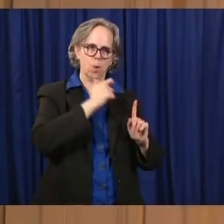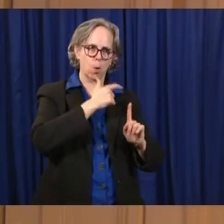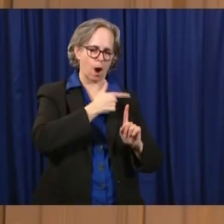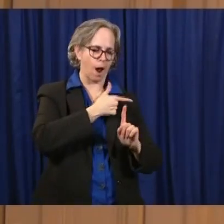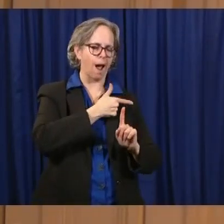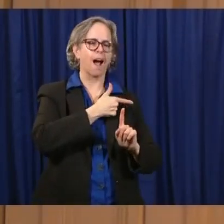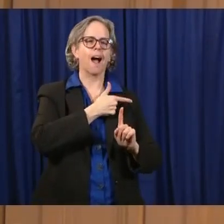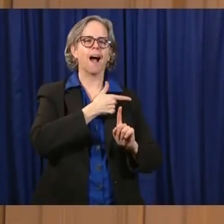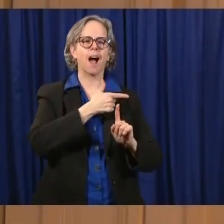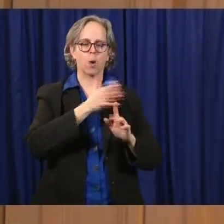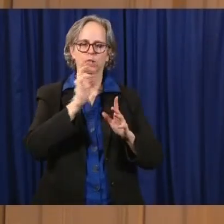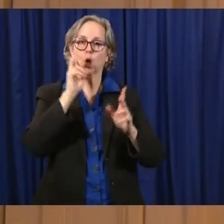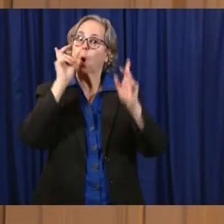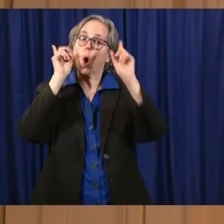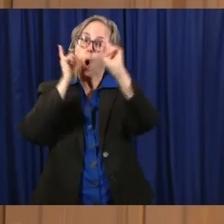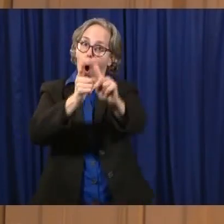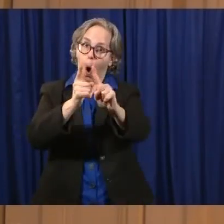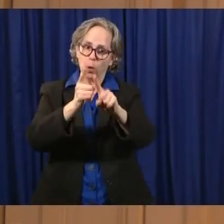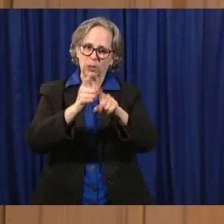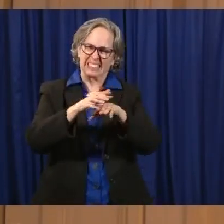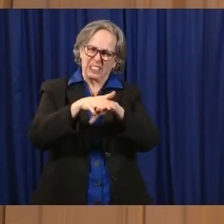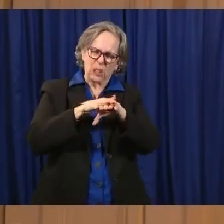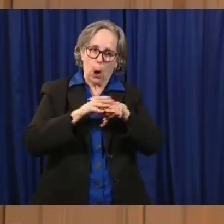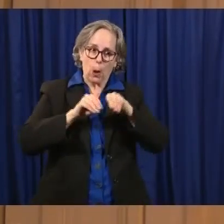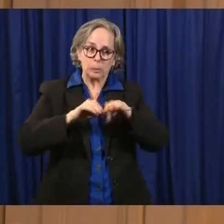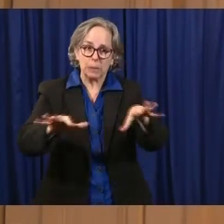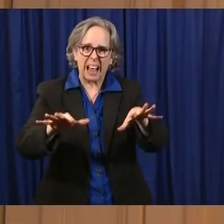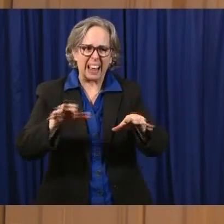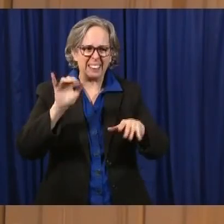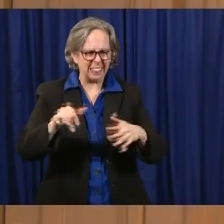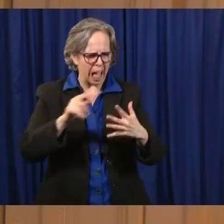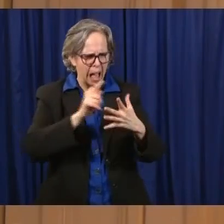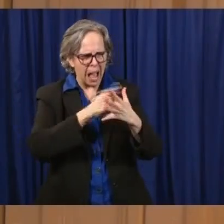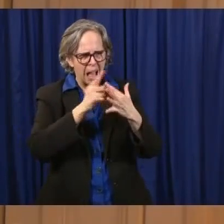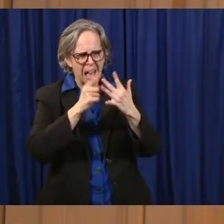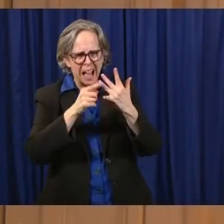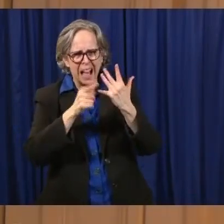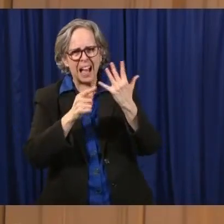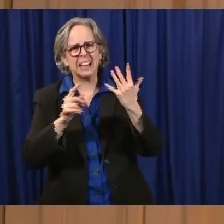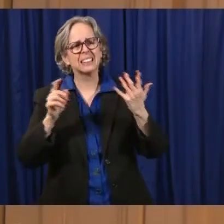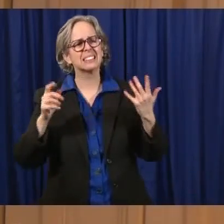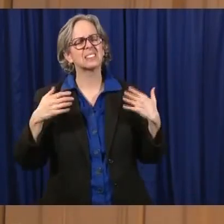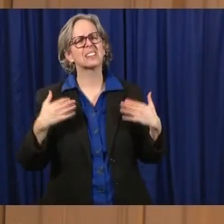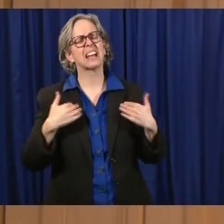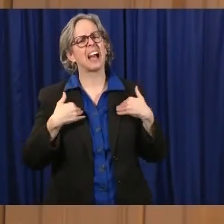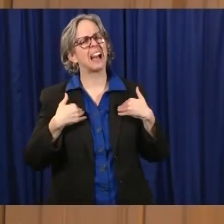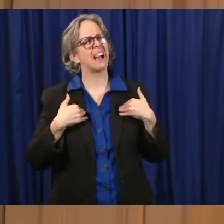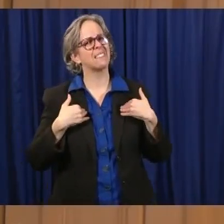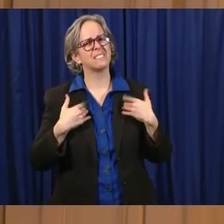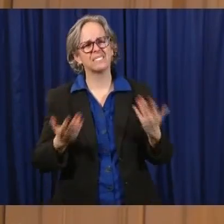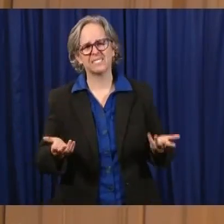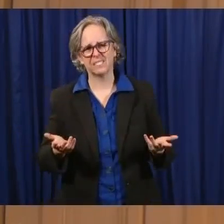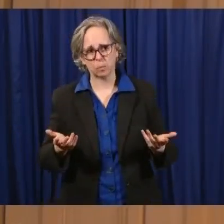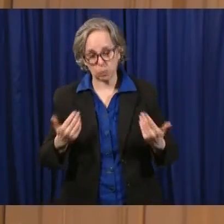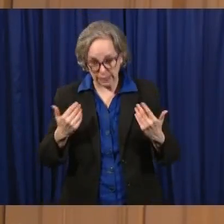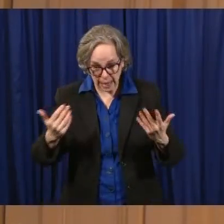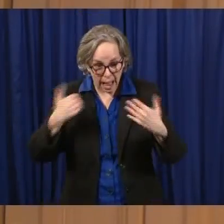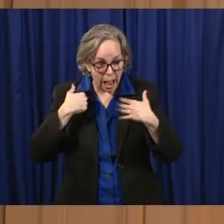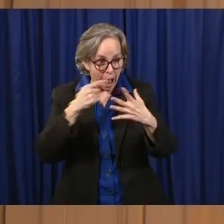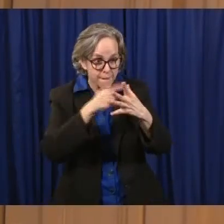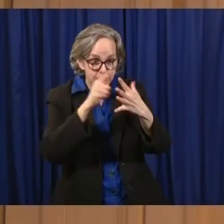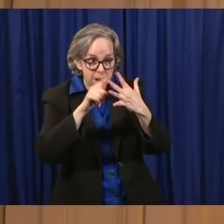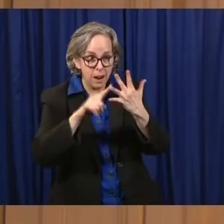still evolving and are trying to acquire that will get us to a place where we could be a lot more free. And we do